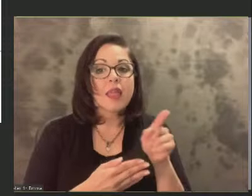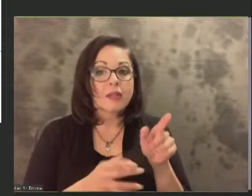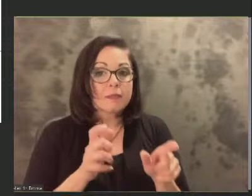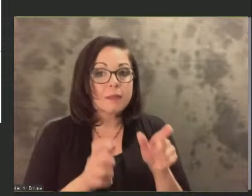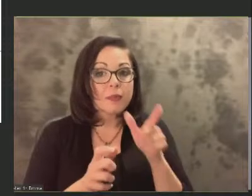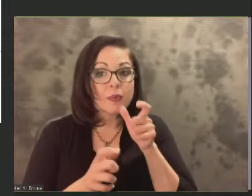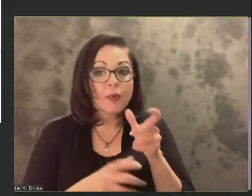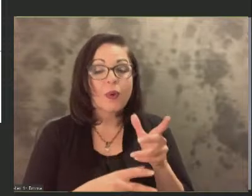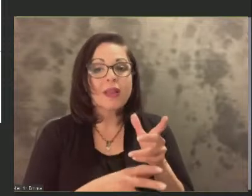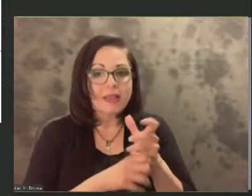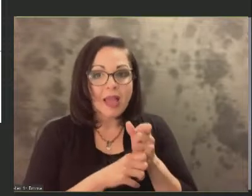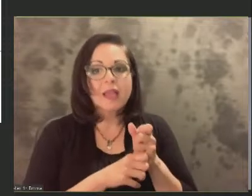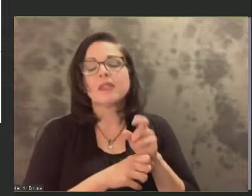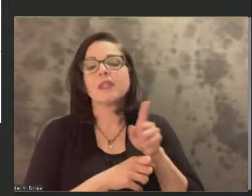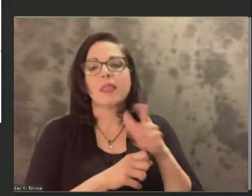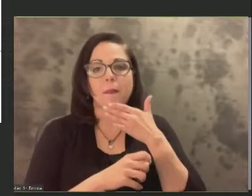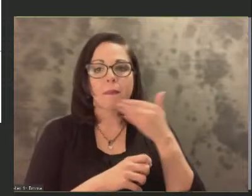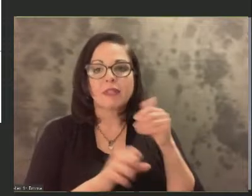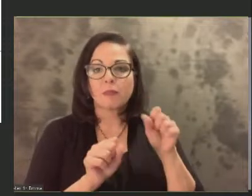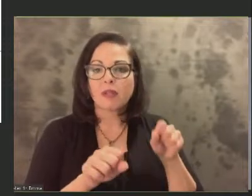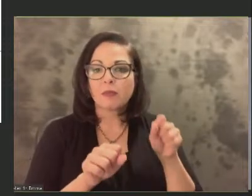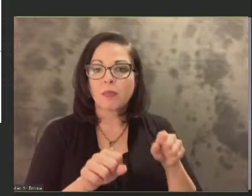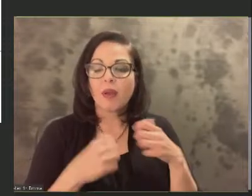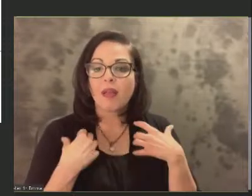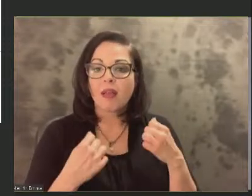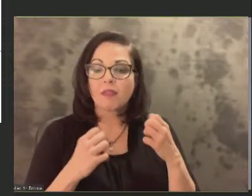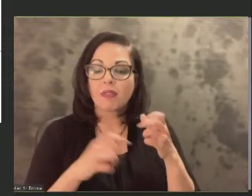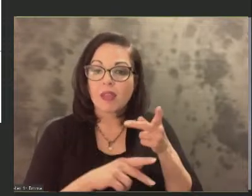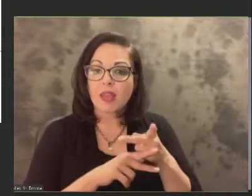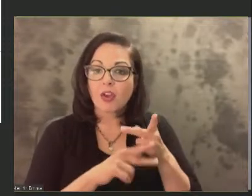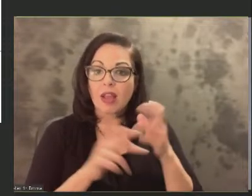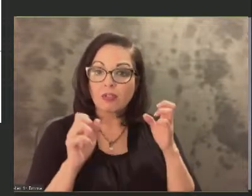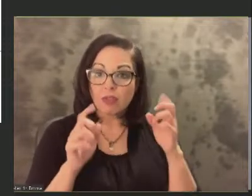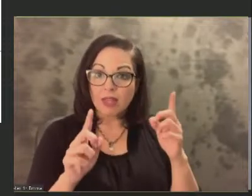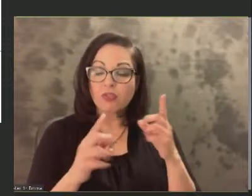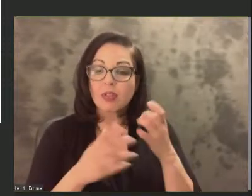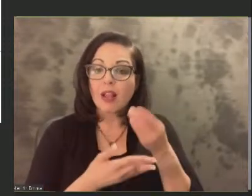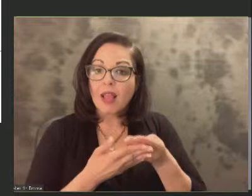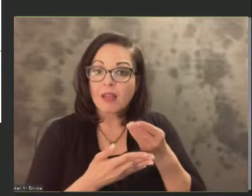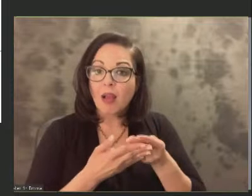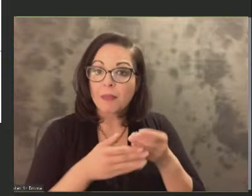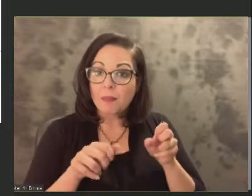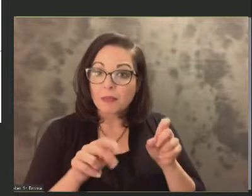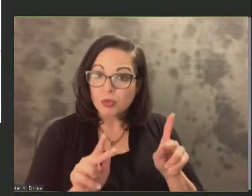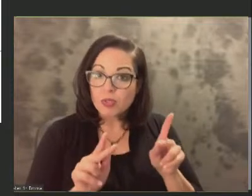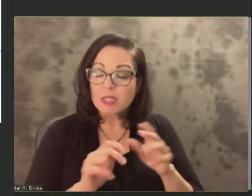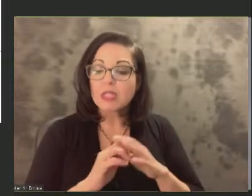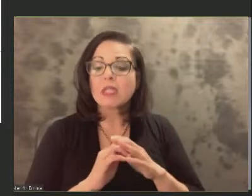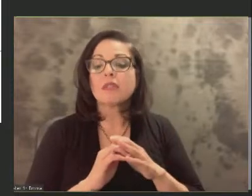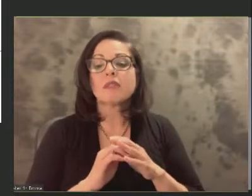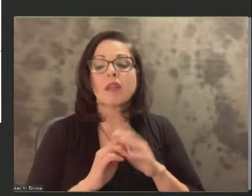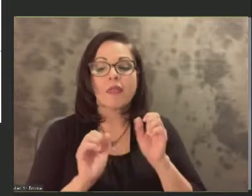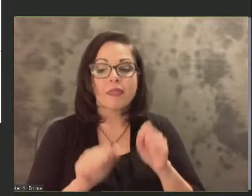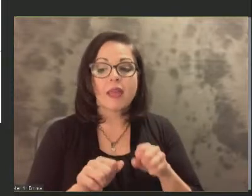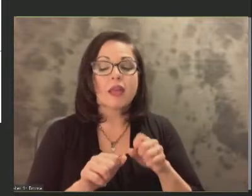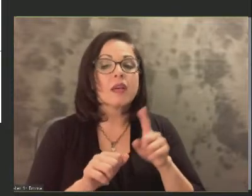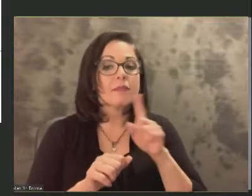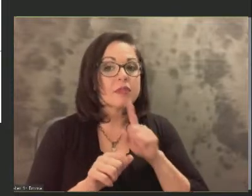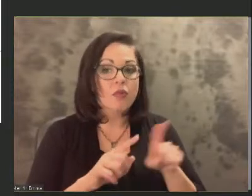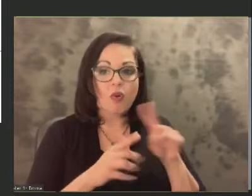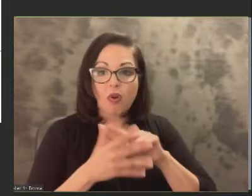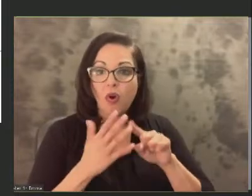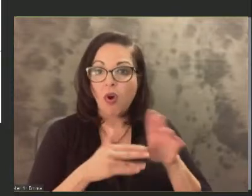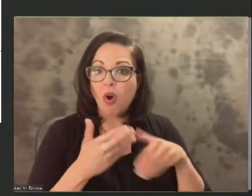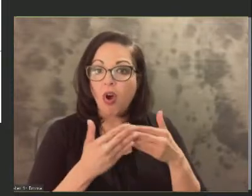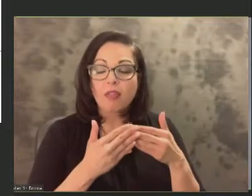the best possible healthcare, education, economic opportunities, that communities of color and other